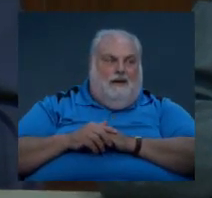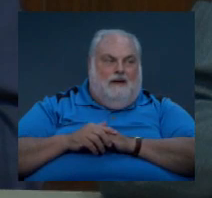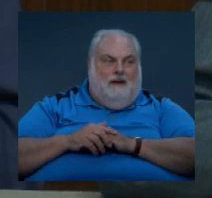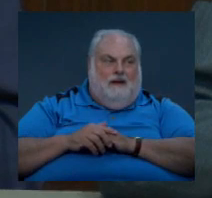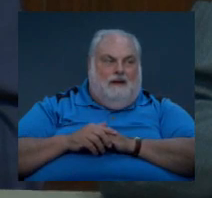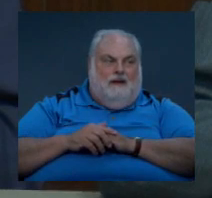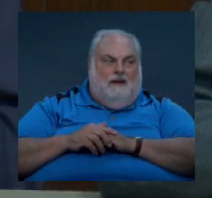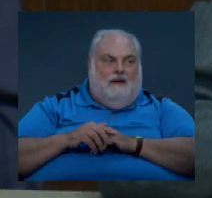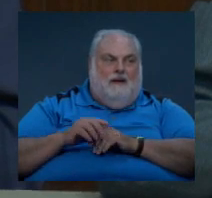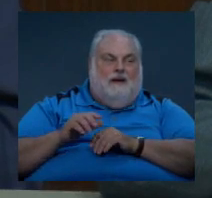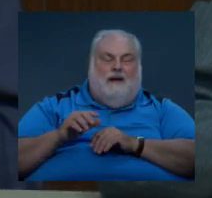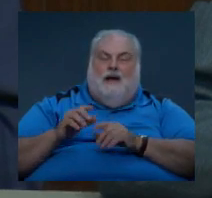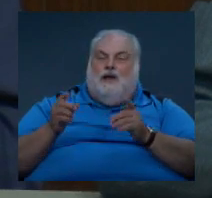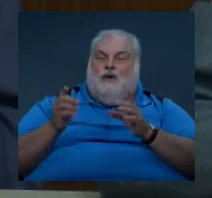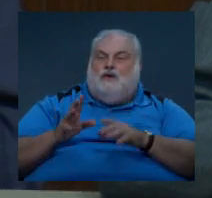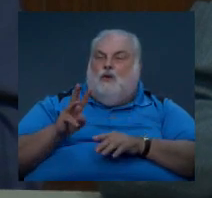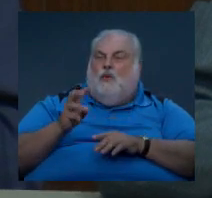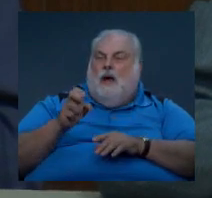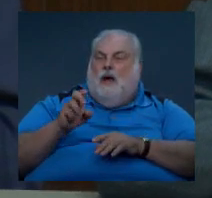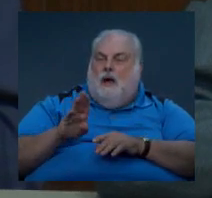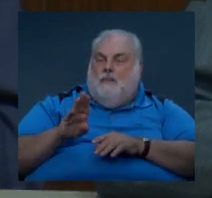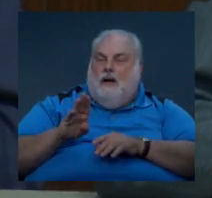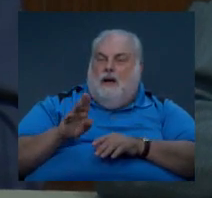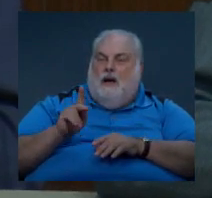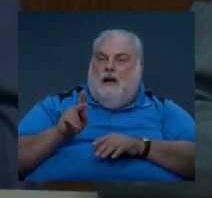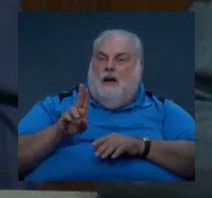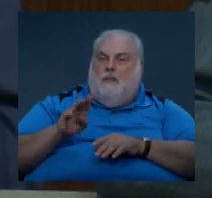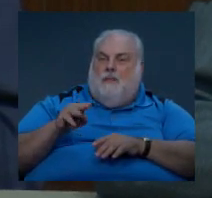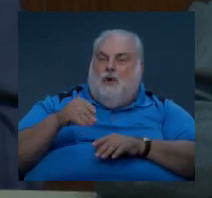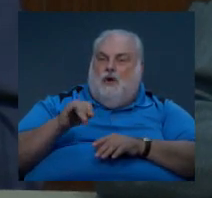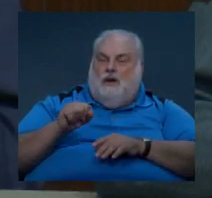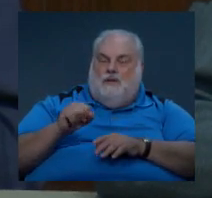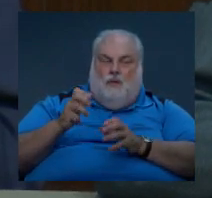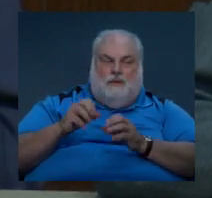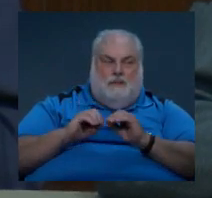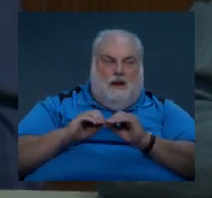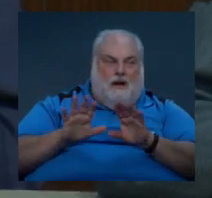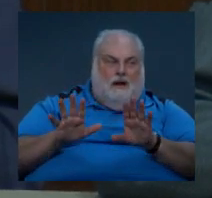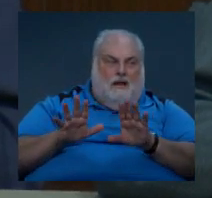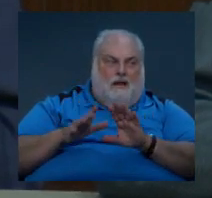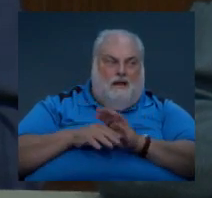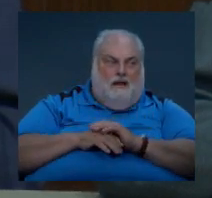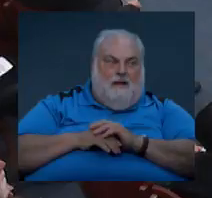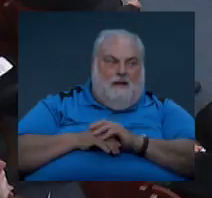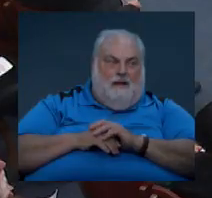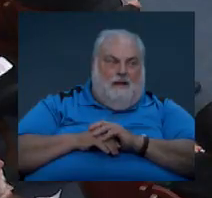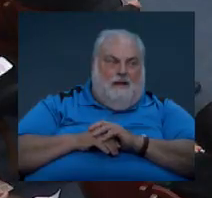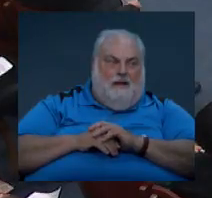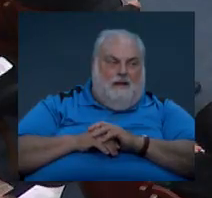Director Campiris earlier today that I read and wanted some clarity on.